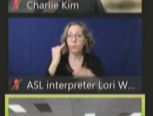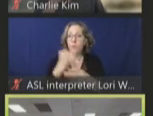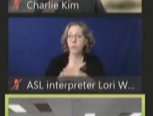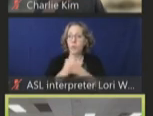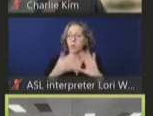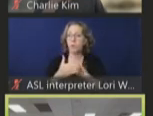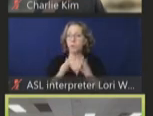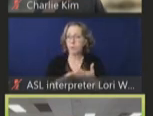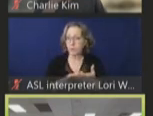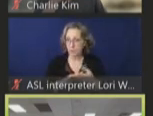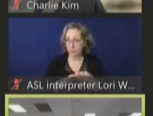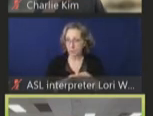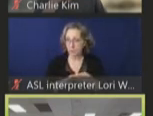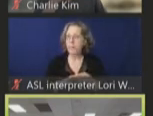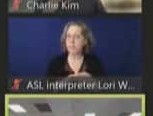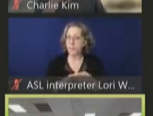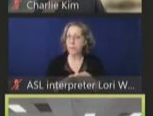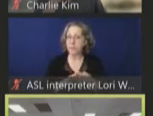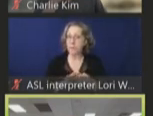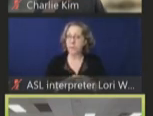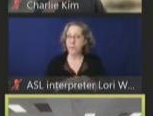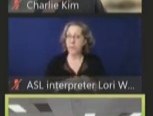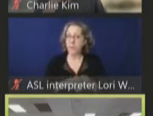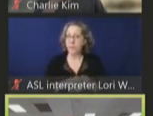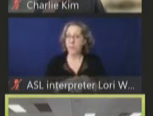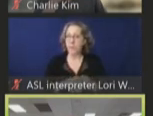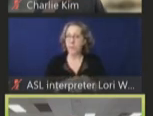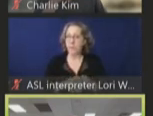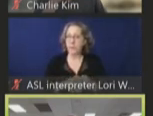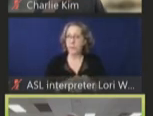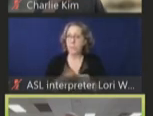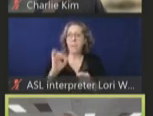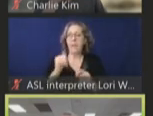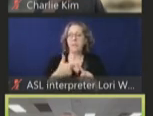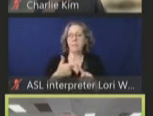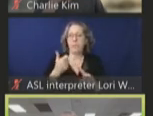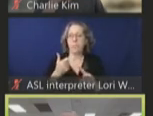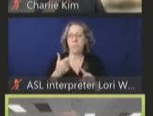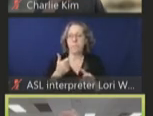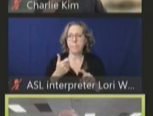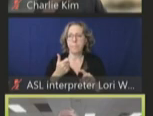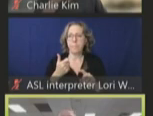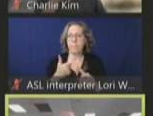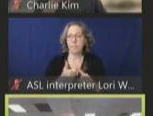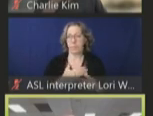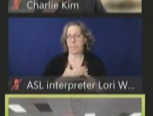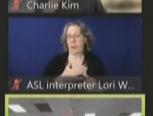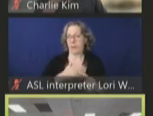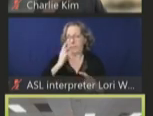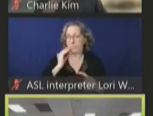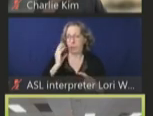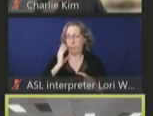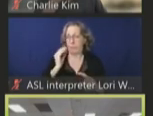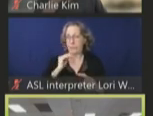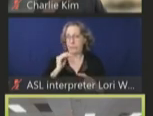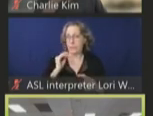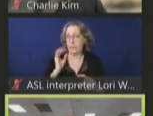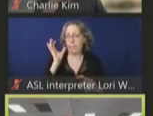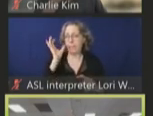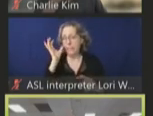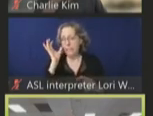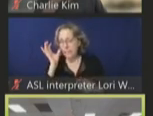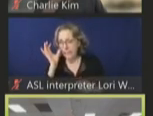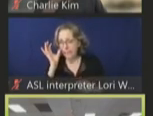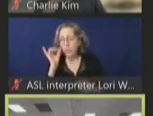from the listening and learning that I've done, you know, in this role. One of the